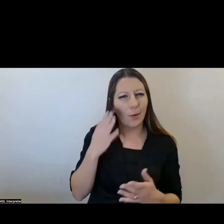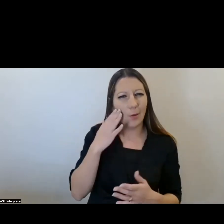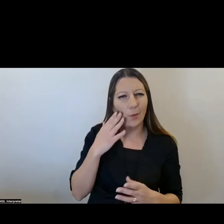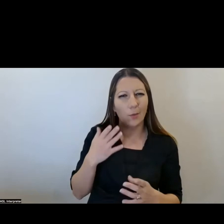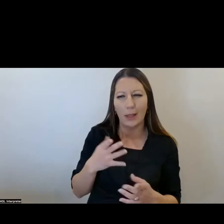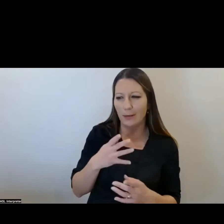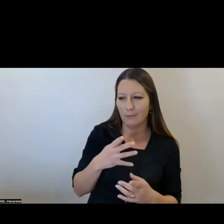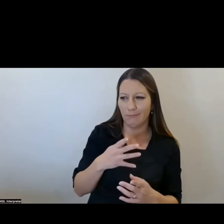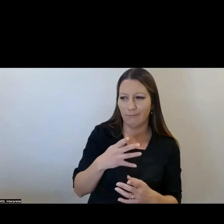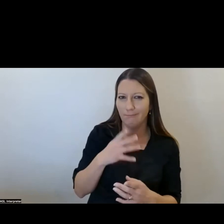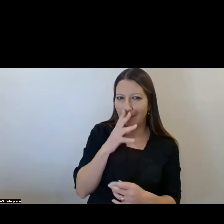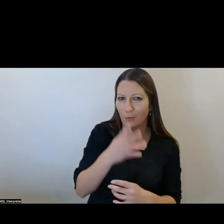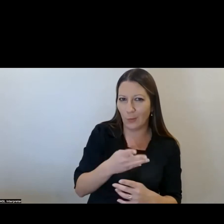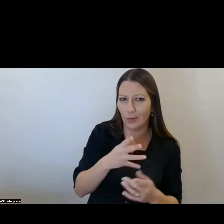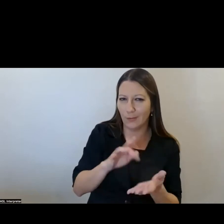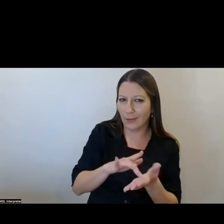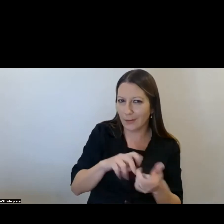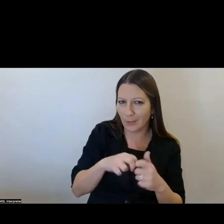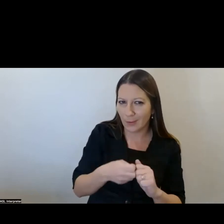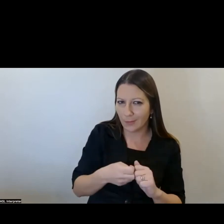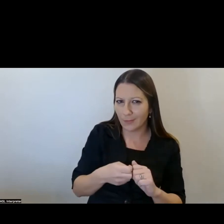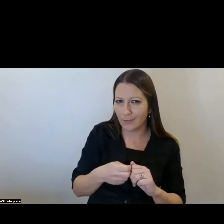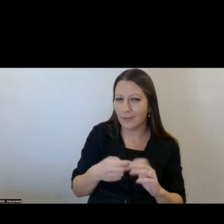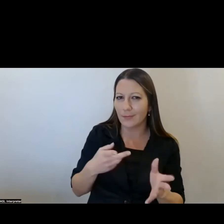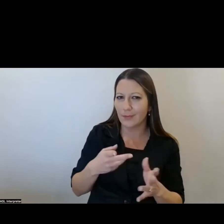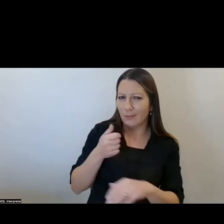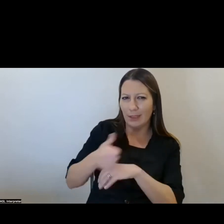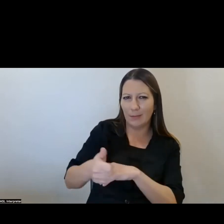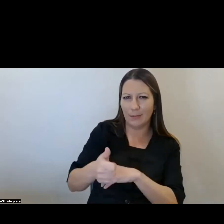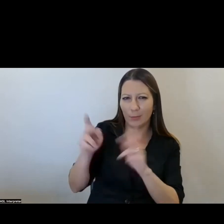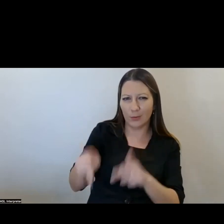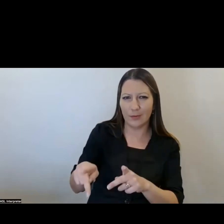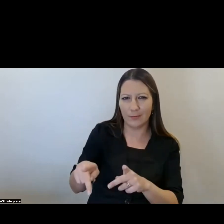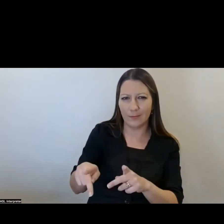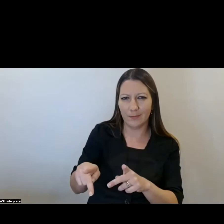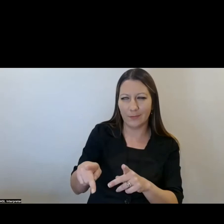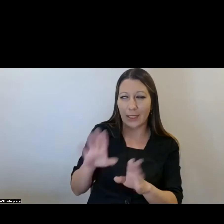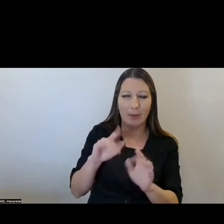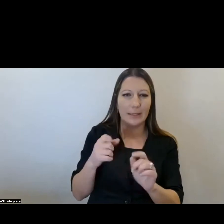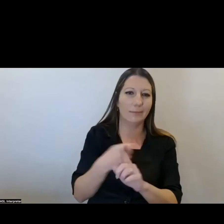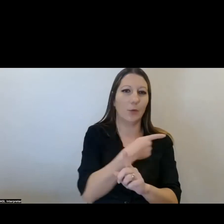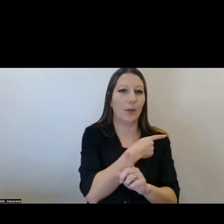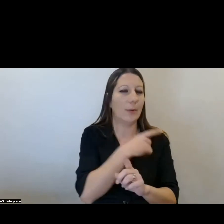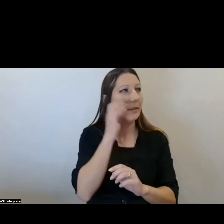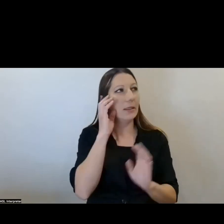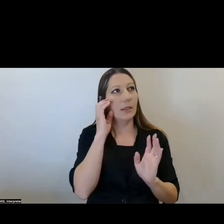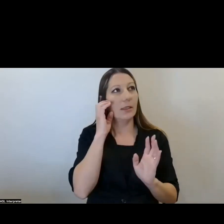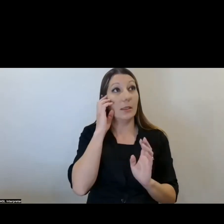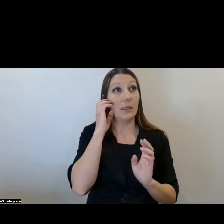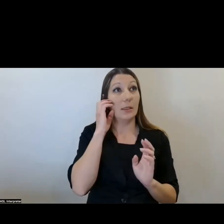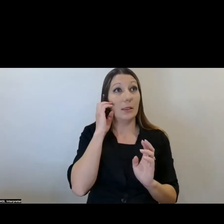like. So anyway, I'm getting a little away from the topic, I think.